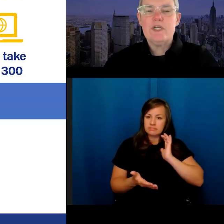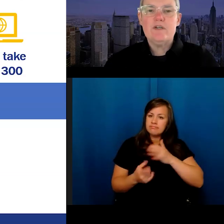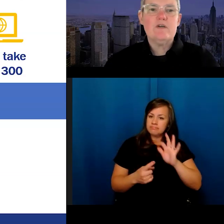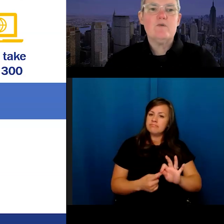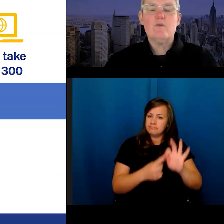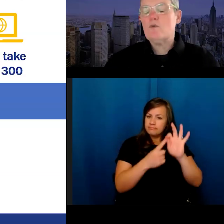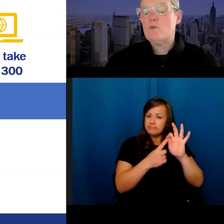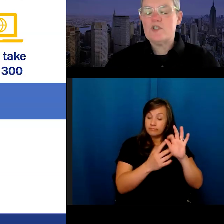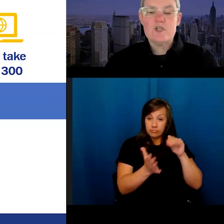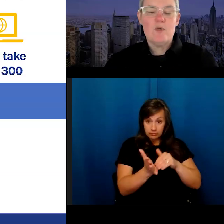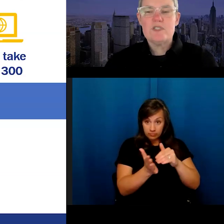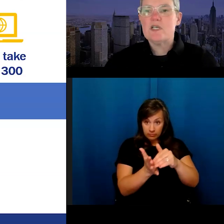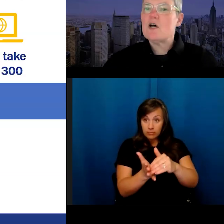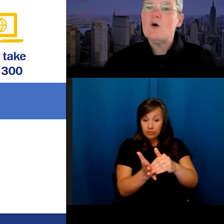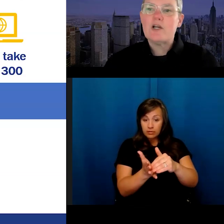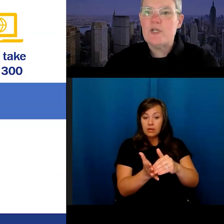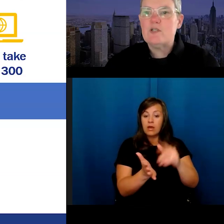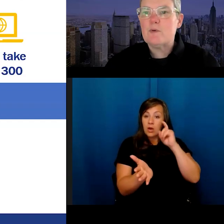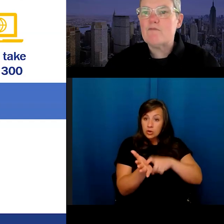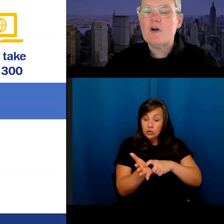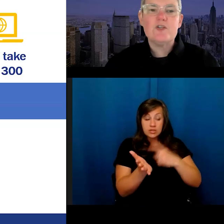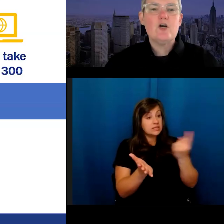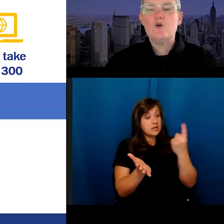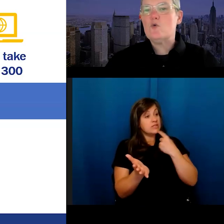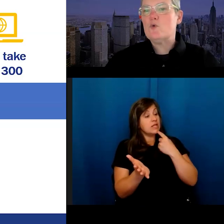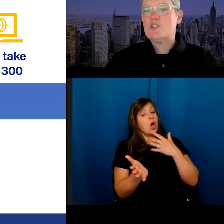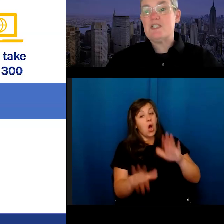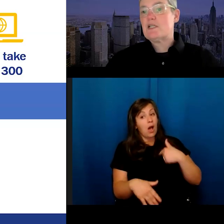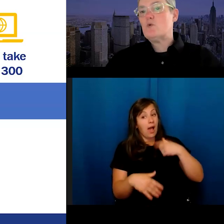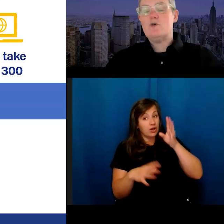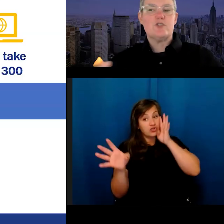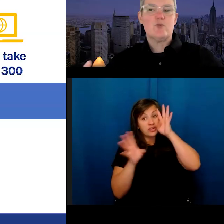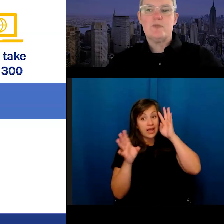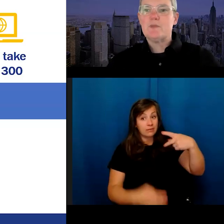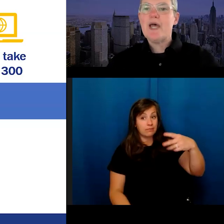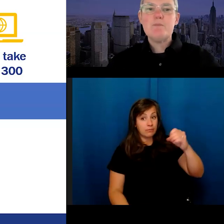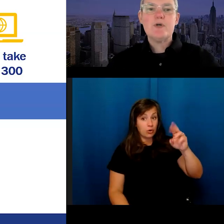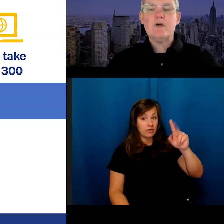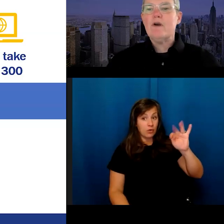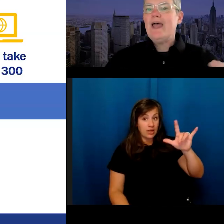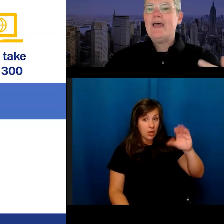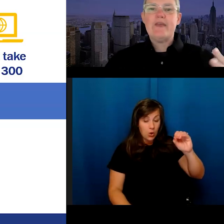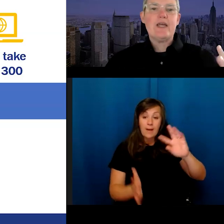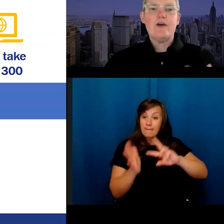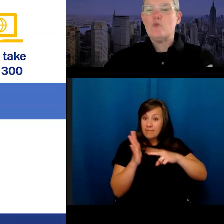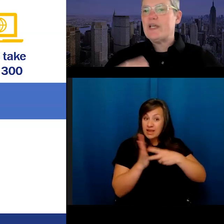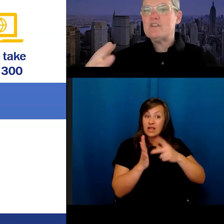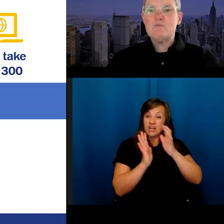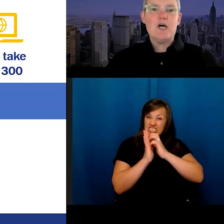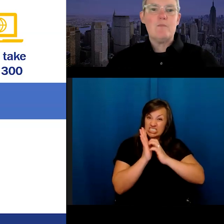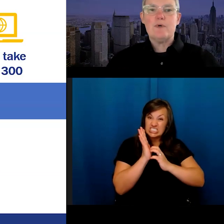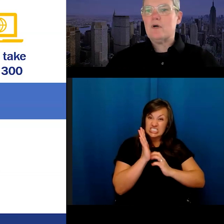Oftentimes you will hear where someone says, oh, I created a portfolio, which means they wrote this really big paper and they got